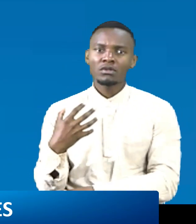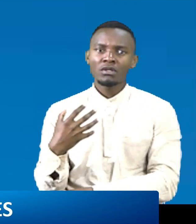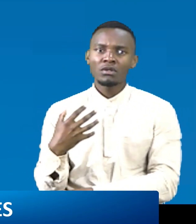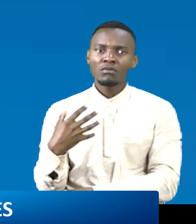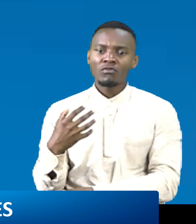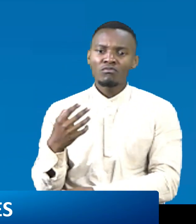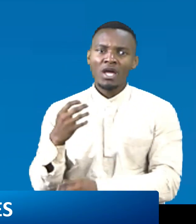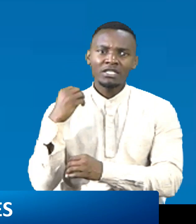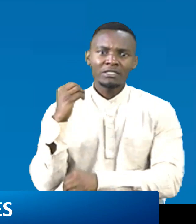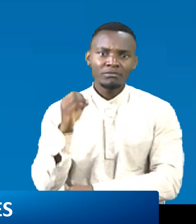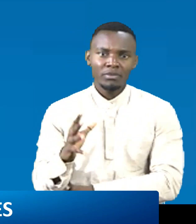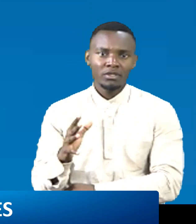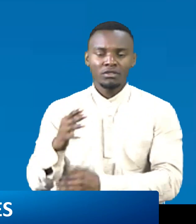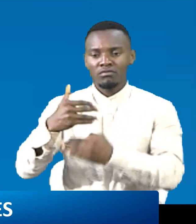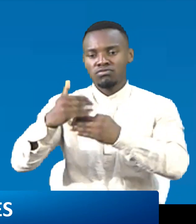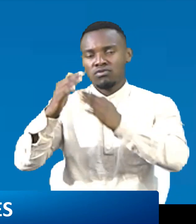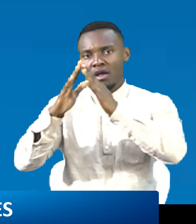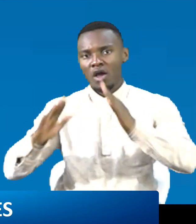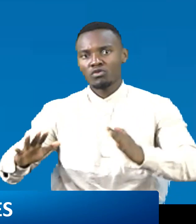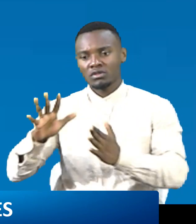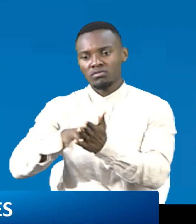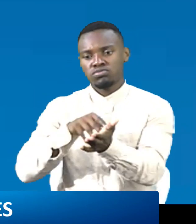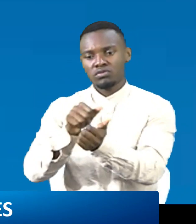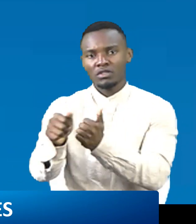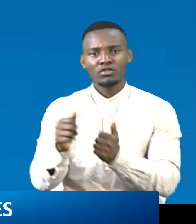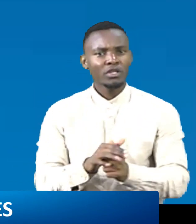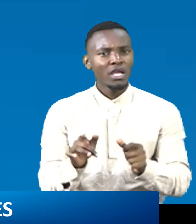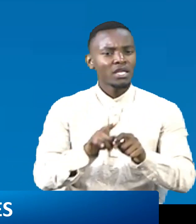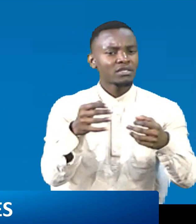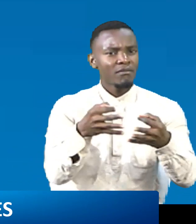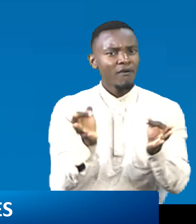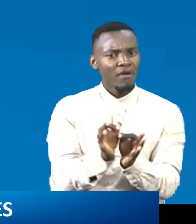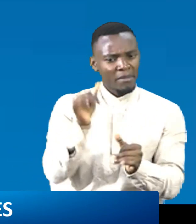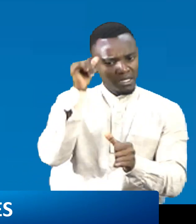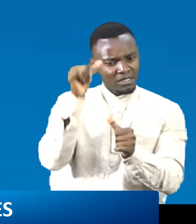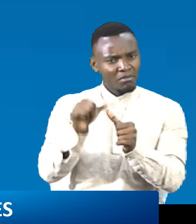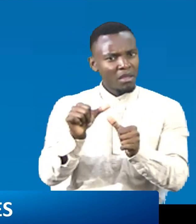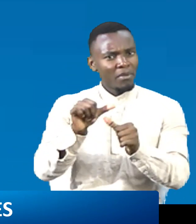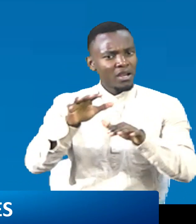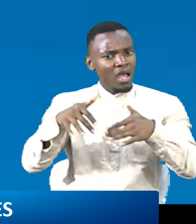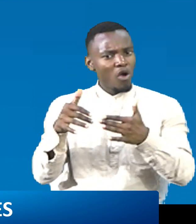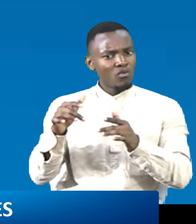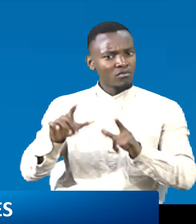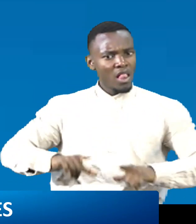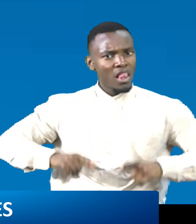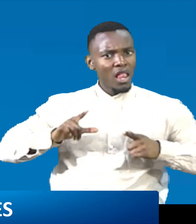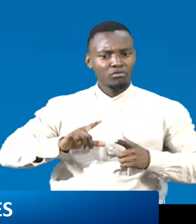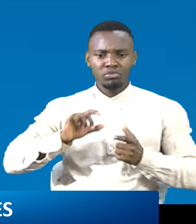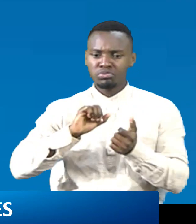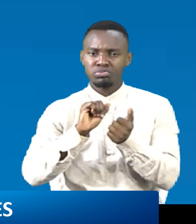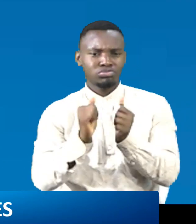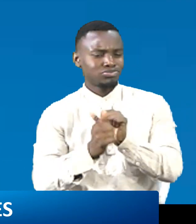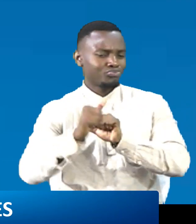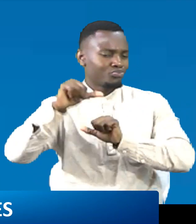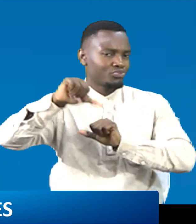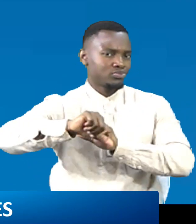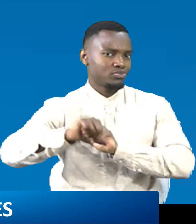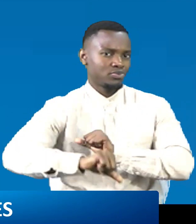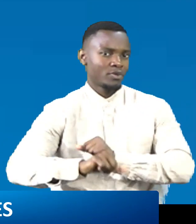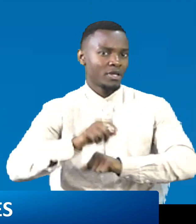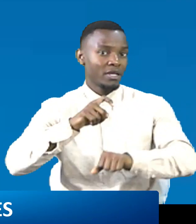reduced to rubble. Now, families recounted how their lives took a turn for the worst as they were